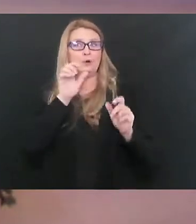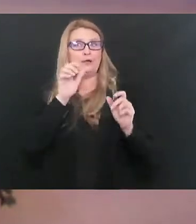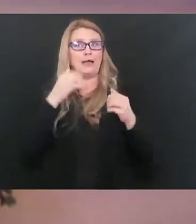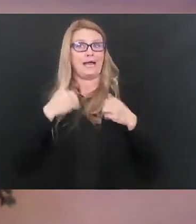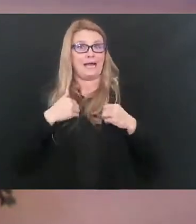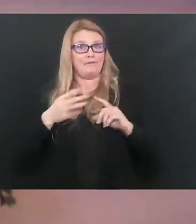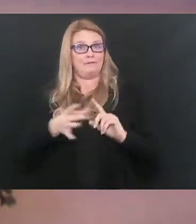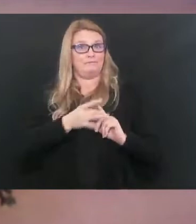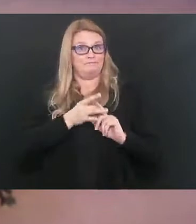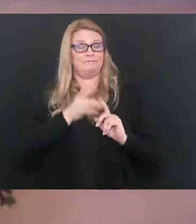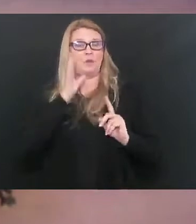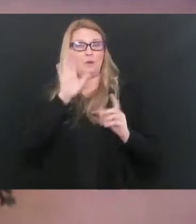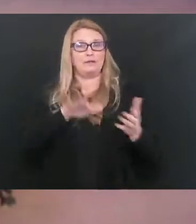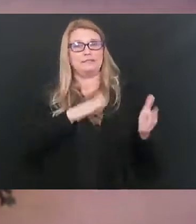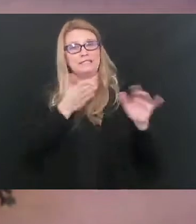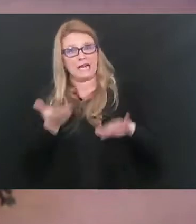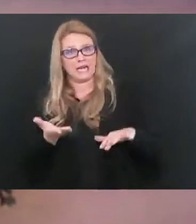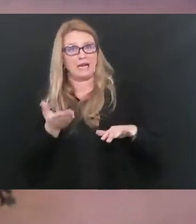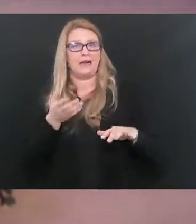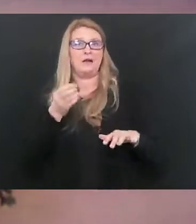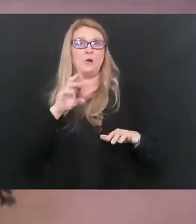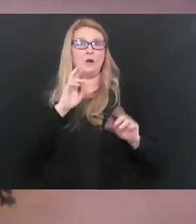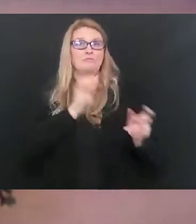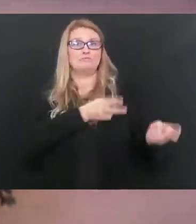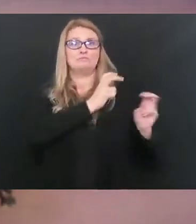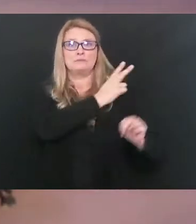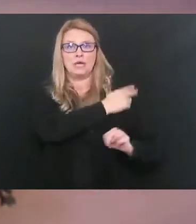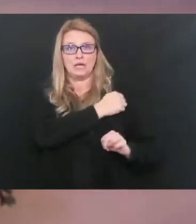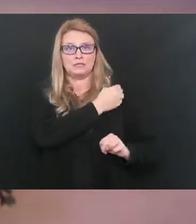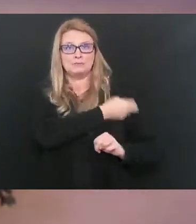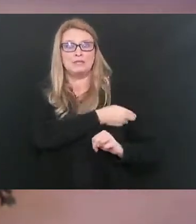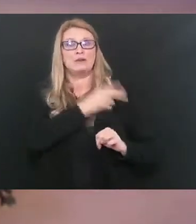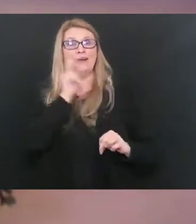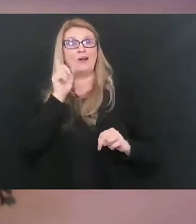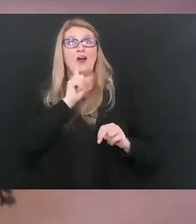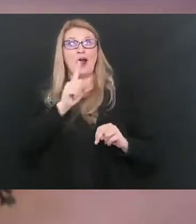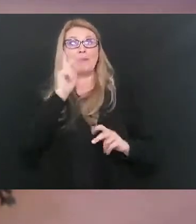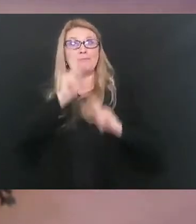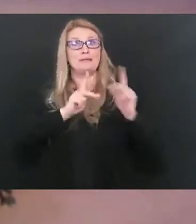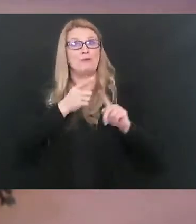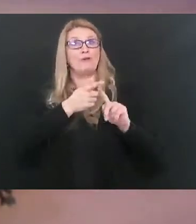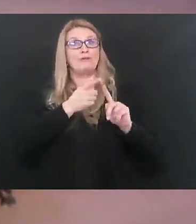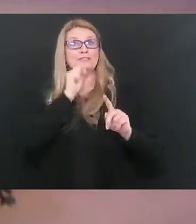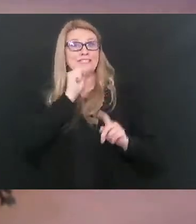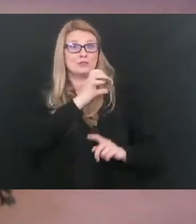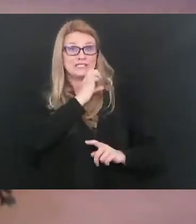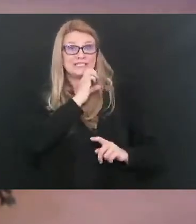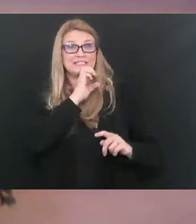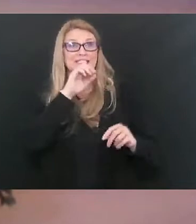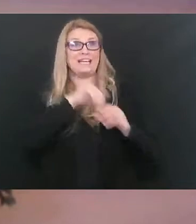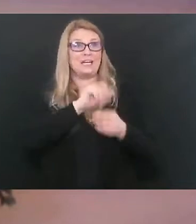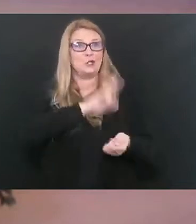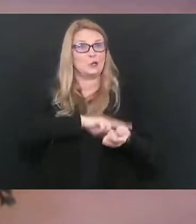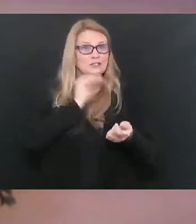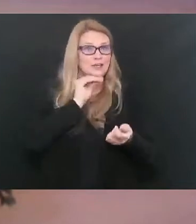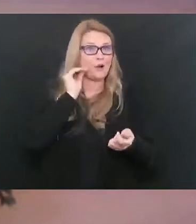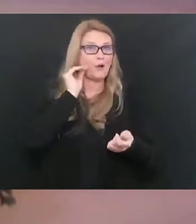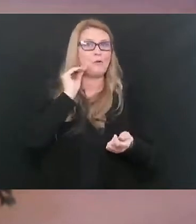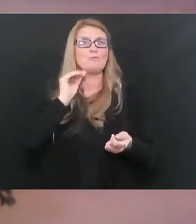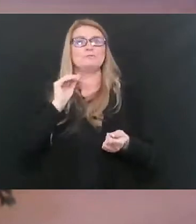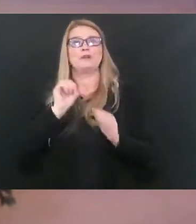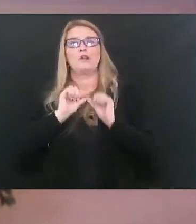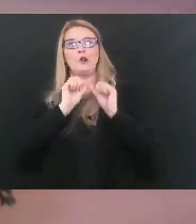be residents of extended long-term care facilities, nursing homes, and our West Virginians who are